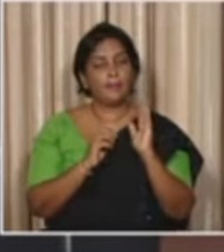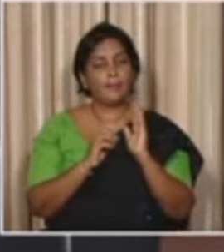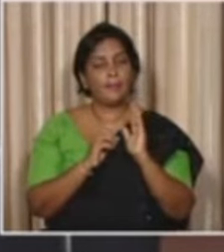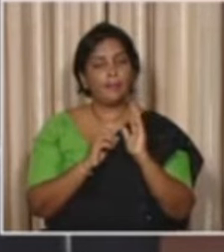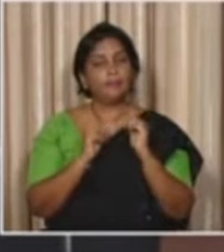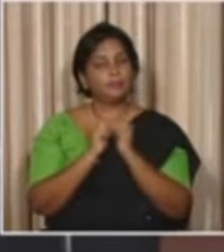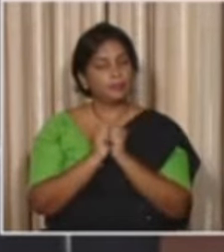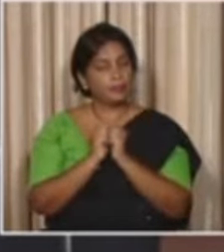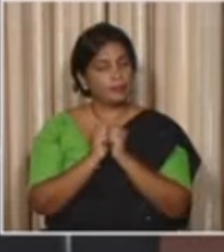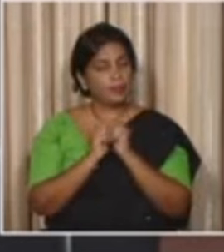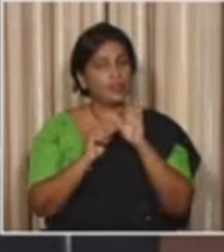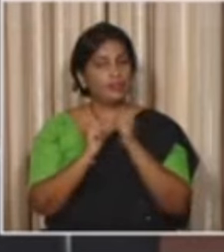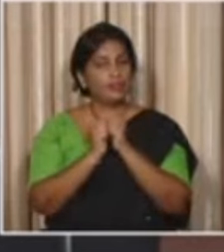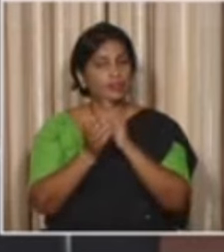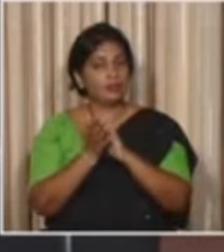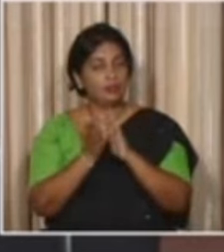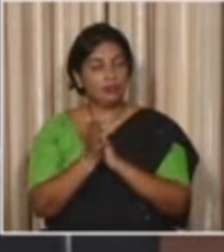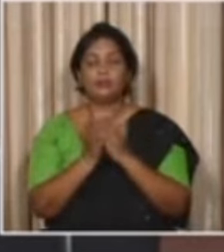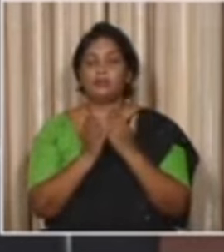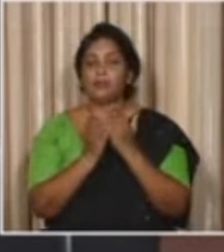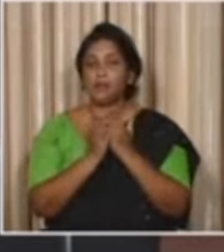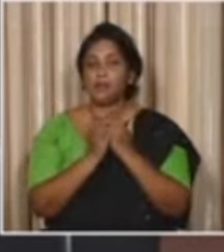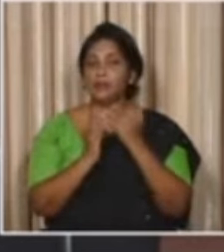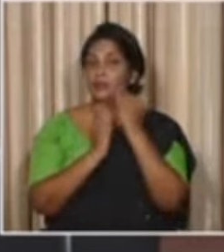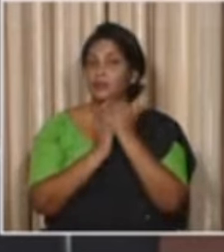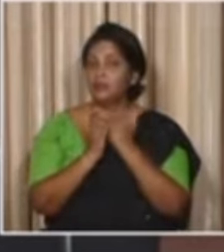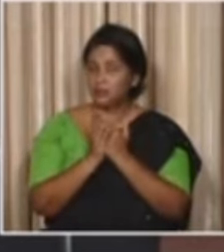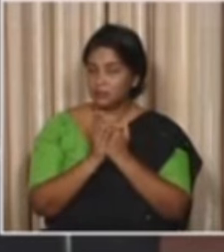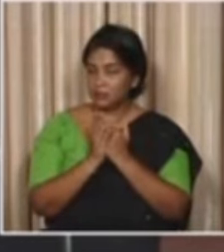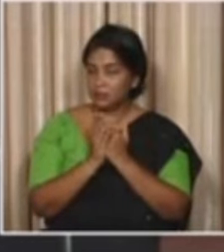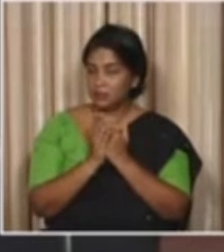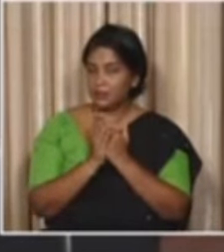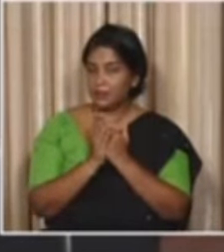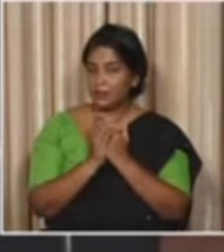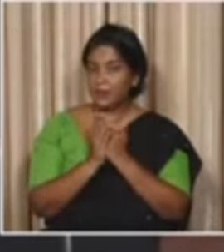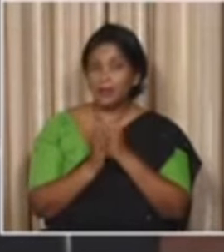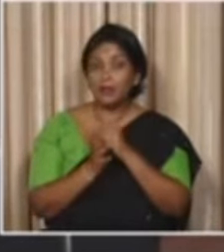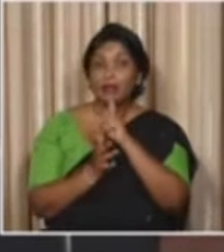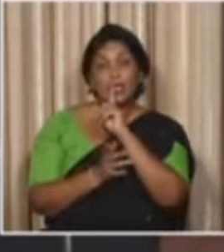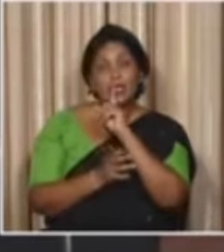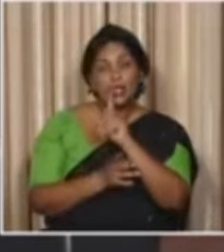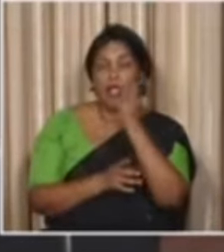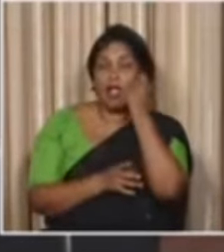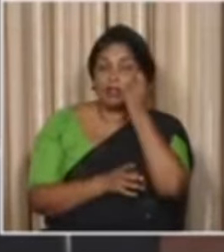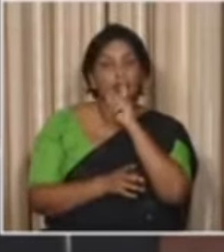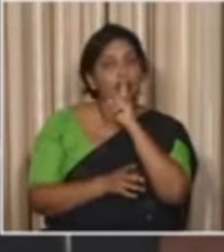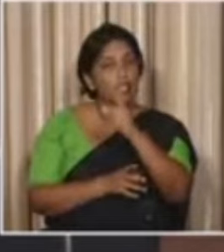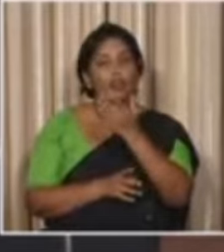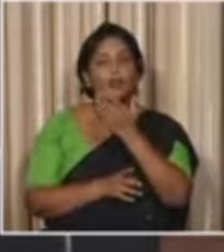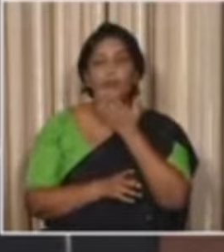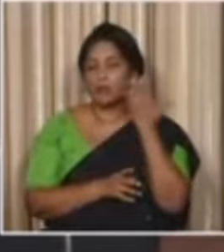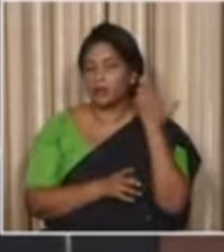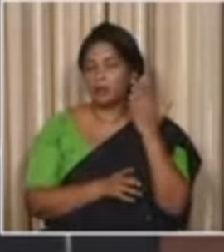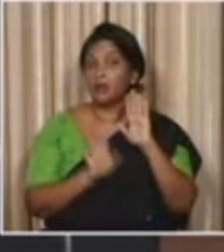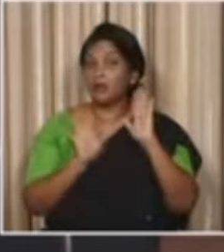athulu ohunge seva niyukti niyama kondesi nischaya nischaya karanna puluwan.